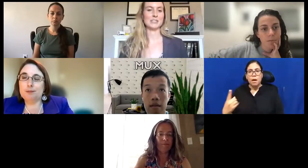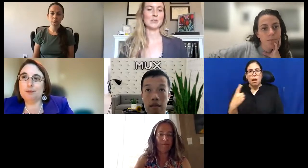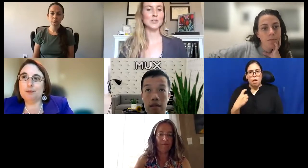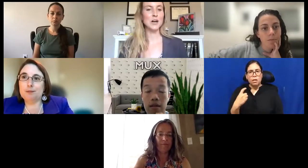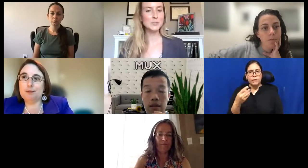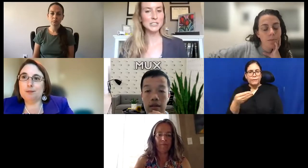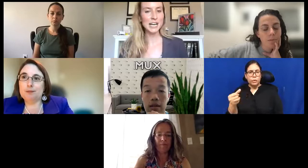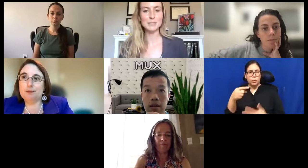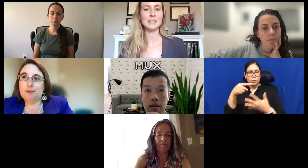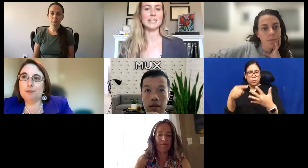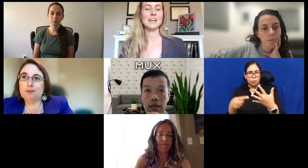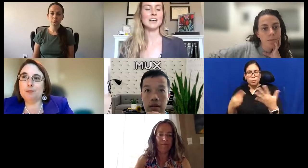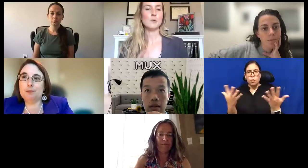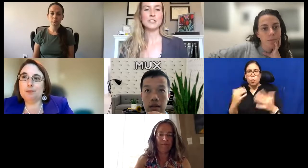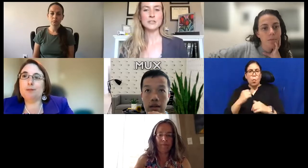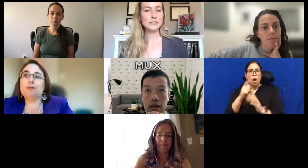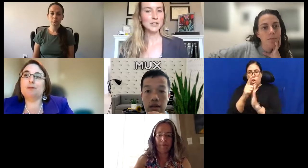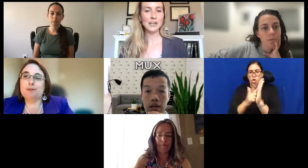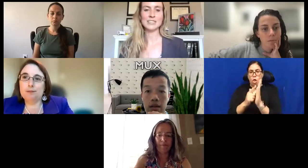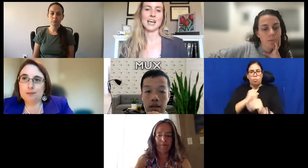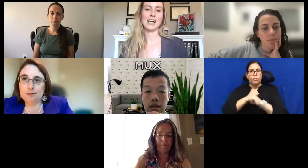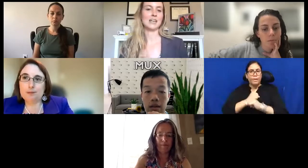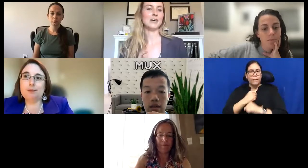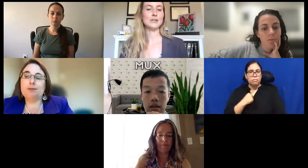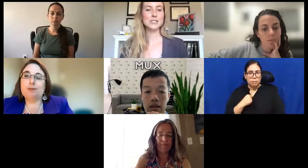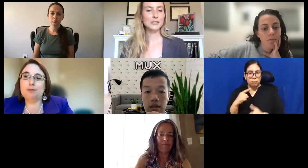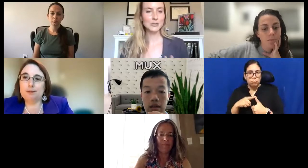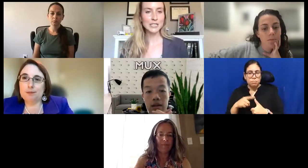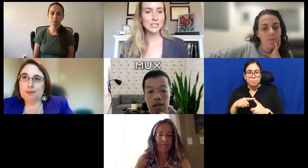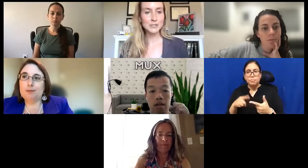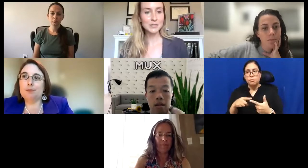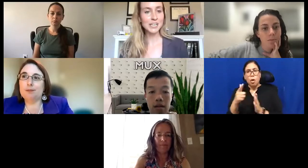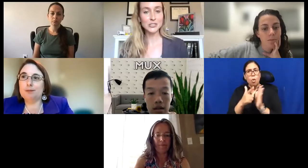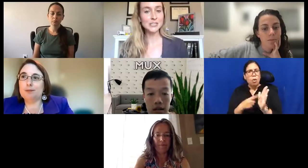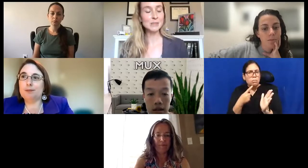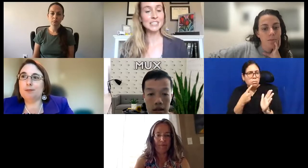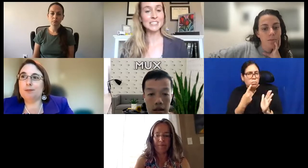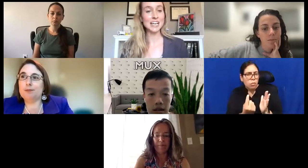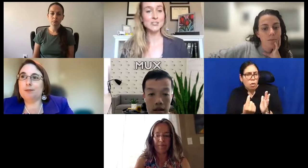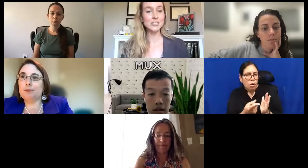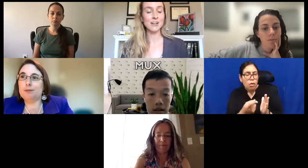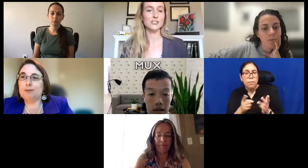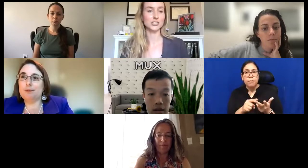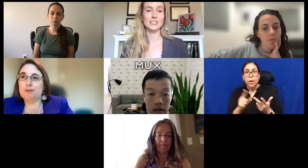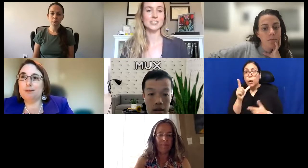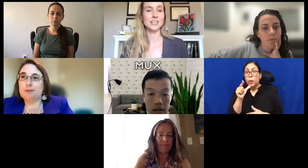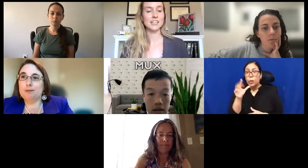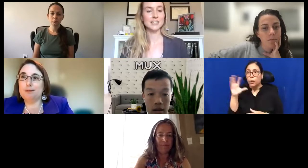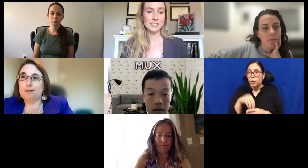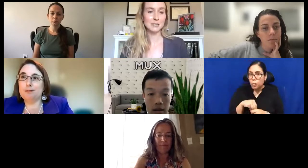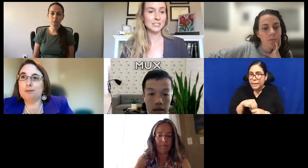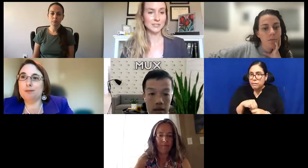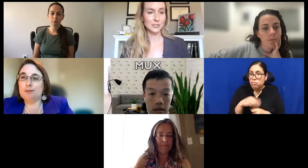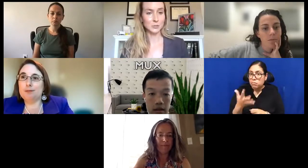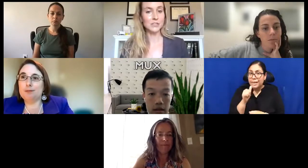questions. So they ask, what laws protect me? What do those laws say? Who's included in those protections? Because it's actually not just